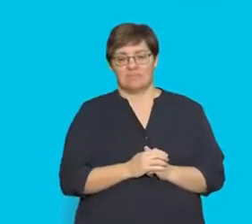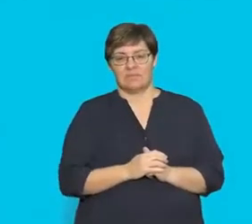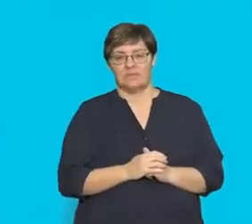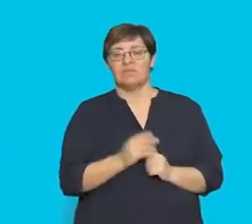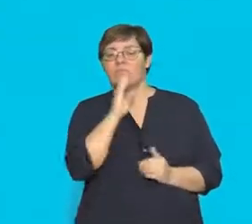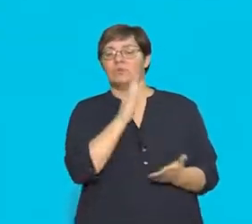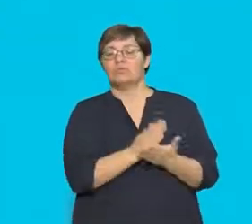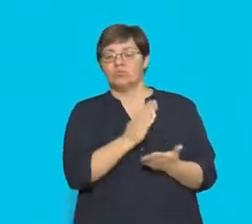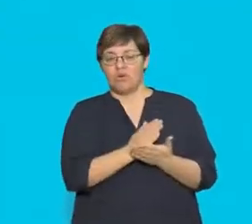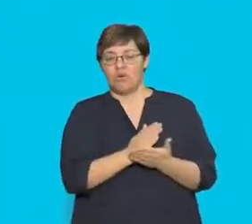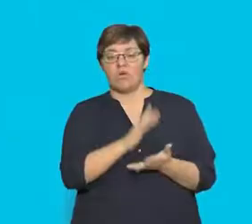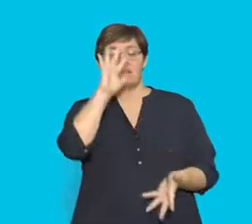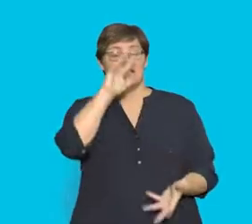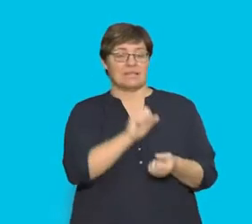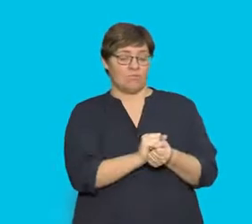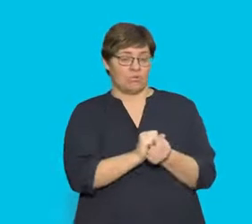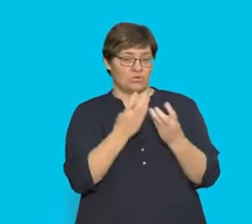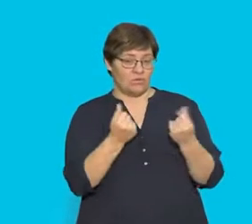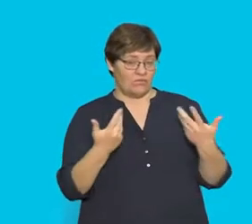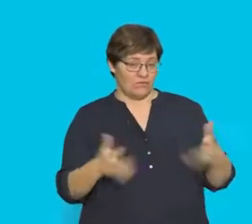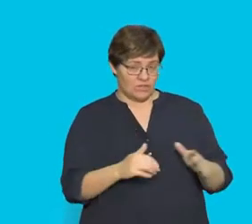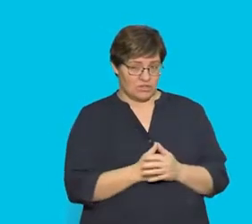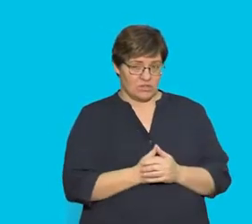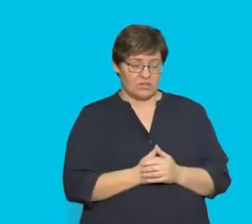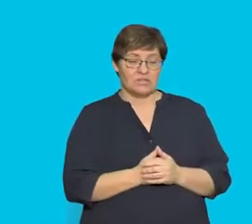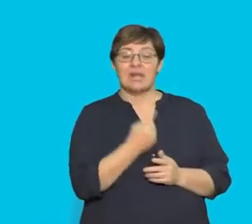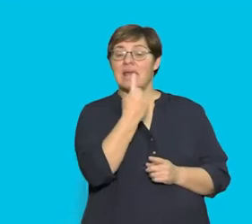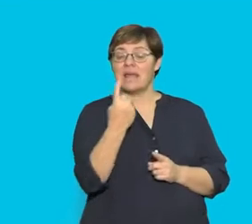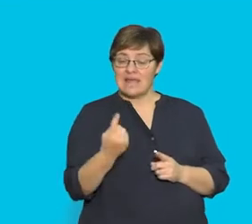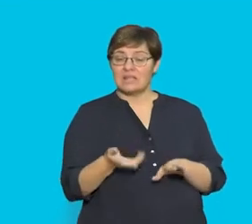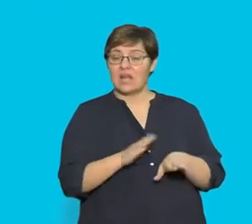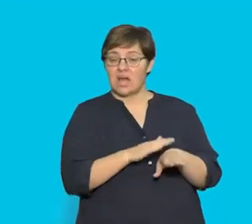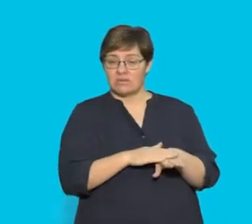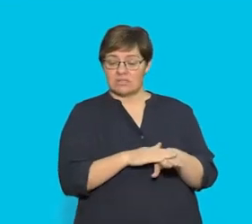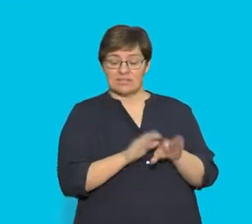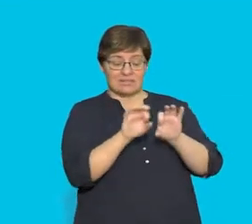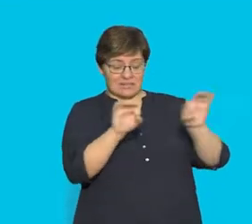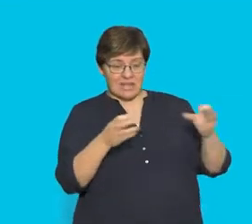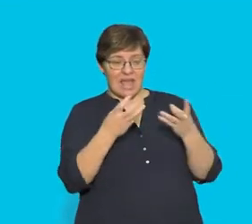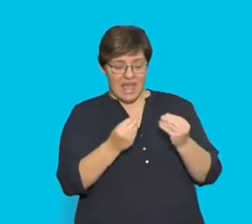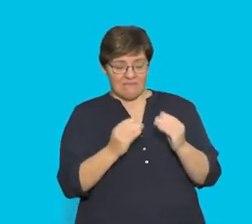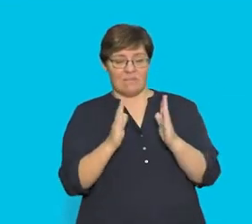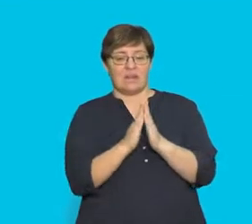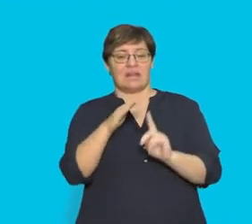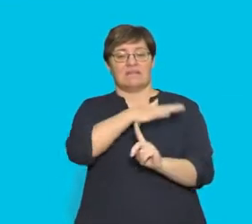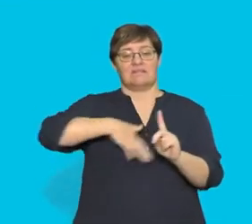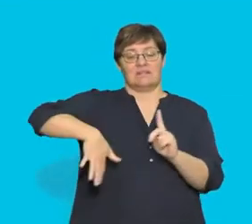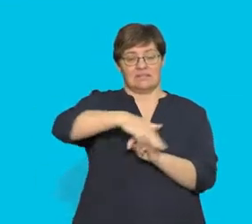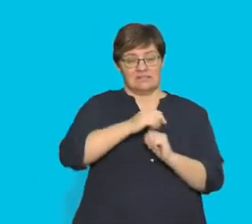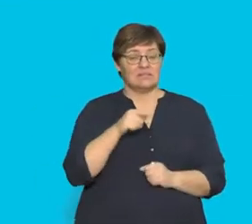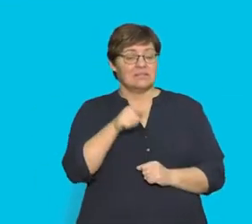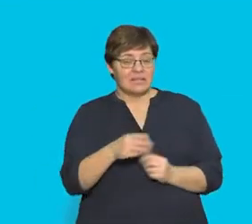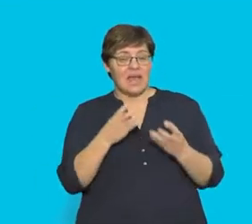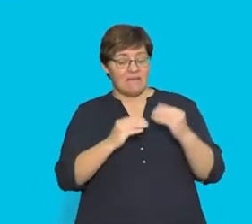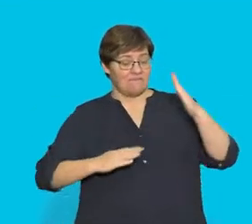electromagnetism. Let's just make sure that we've got the summary sorted out. Remember, around every current-carrying conductor, there's a magnetic field. The